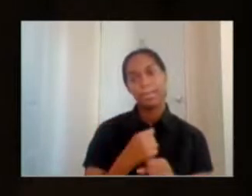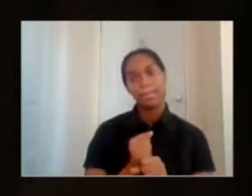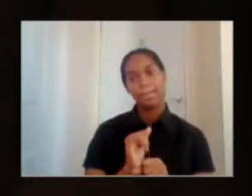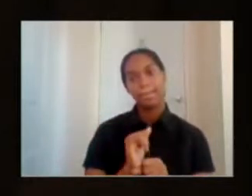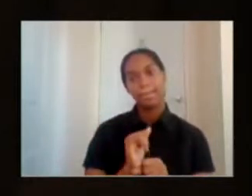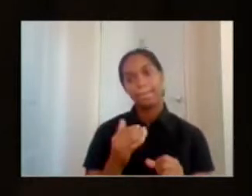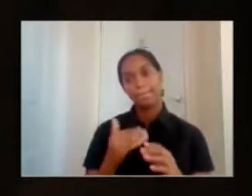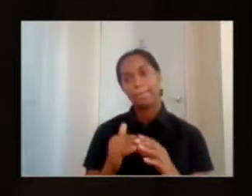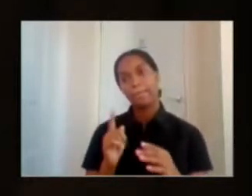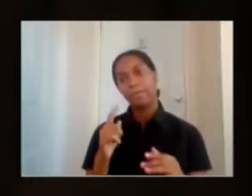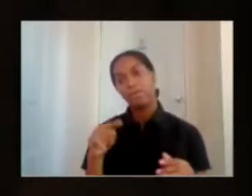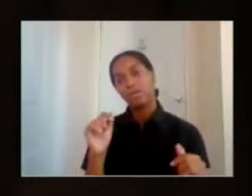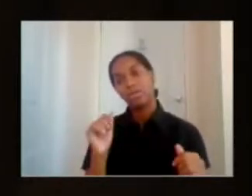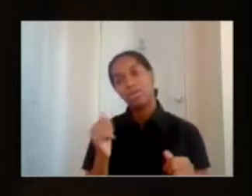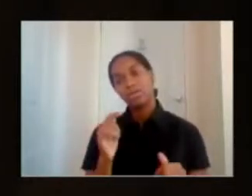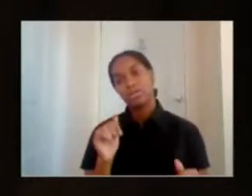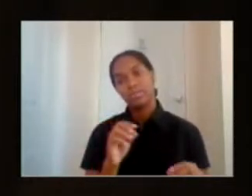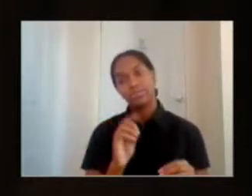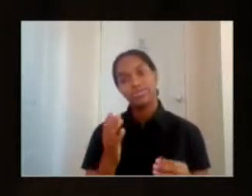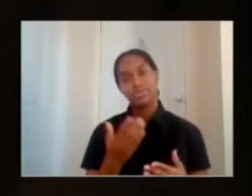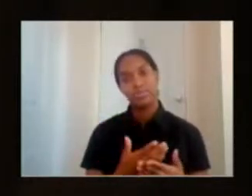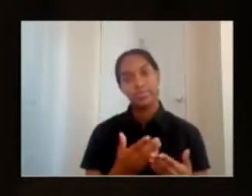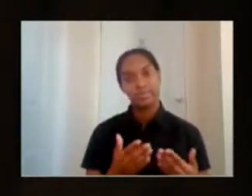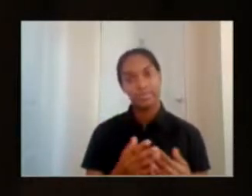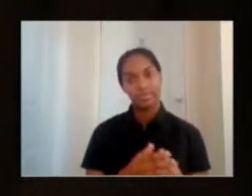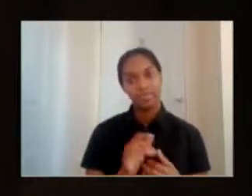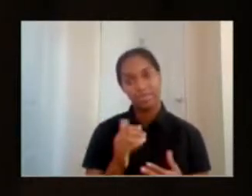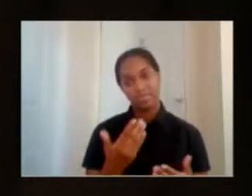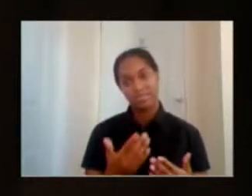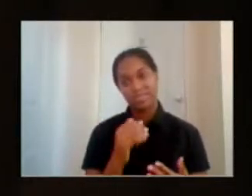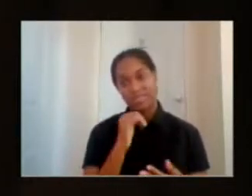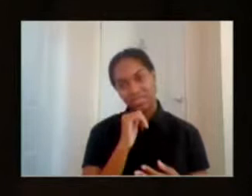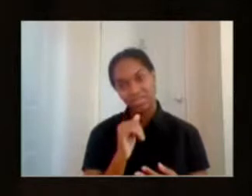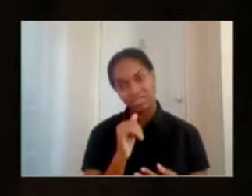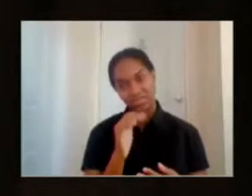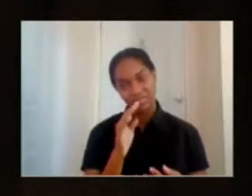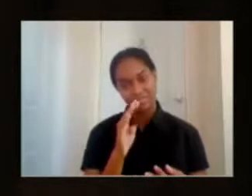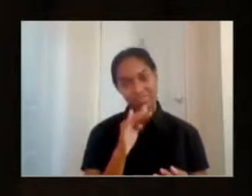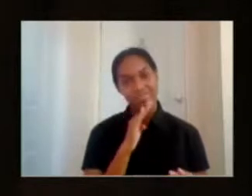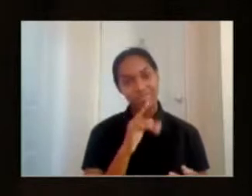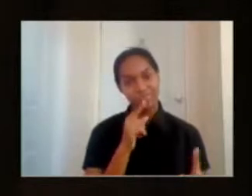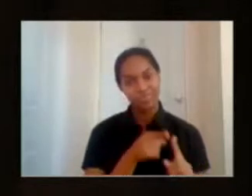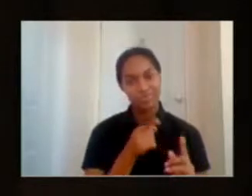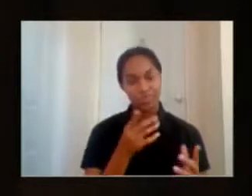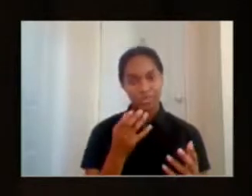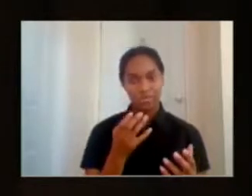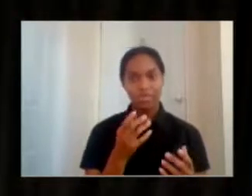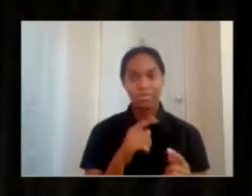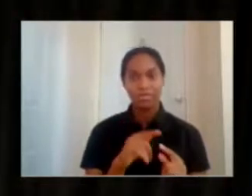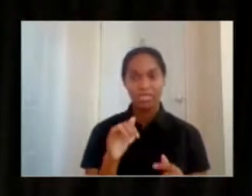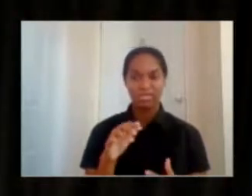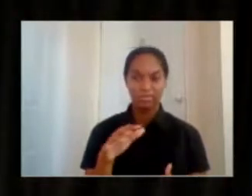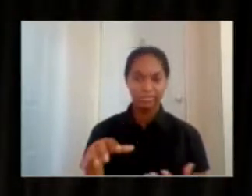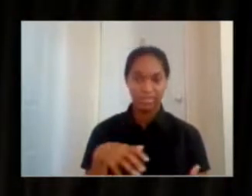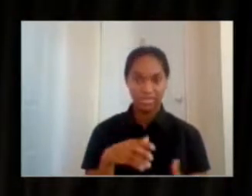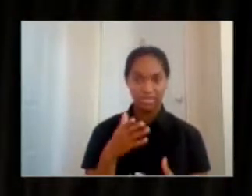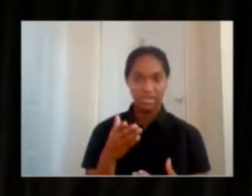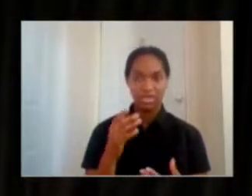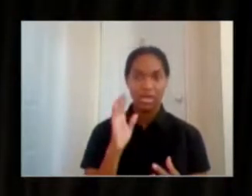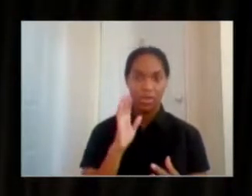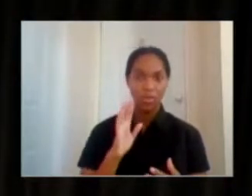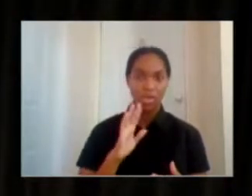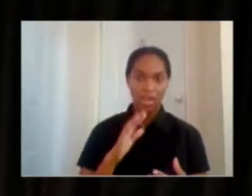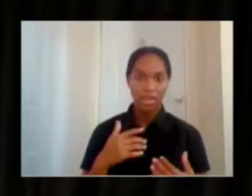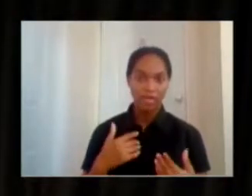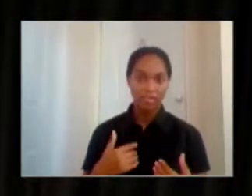put something out competitively. That may not reach the price point you need it to, but there's a mix there to be had, I think.